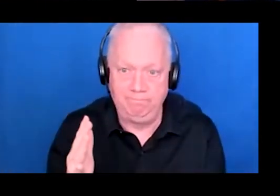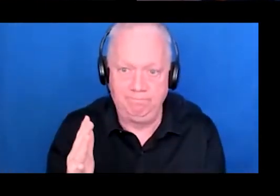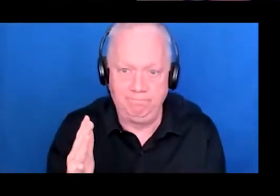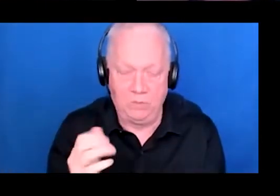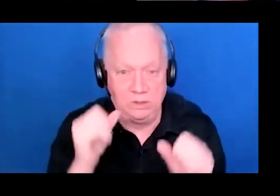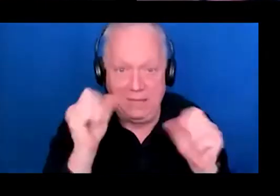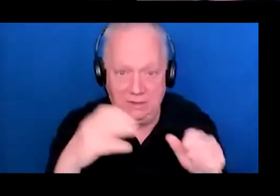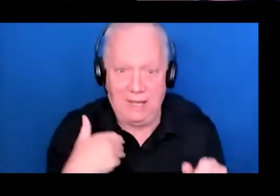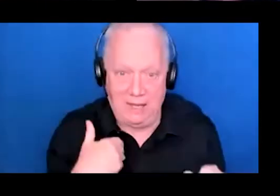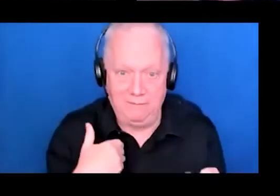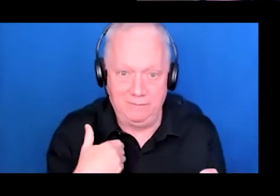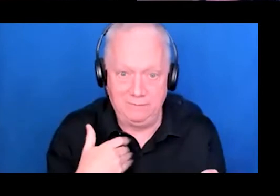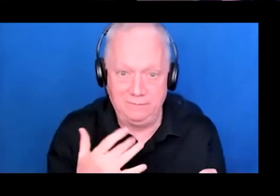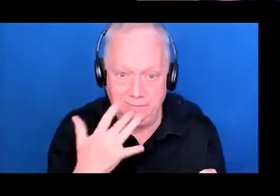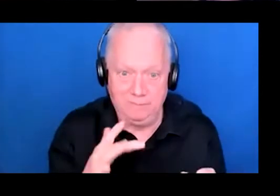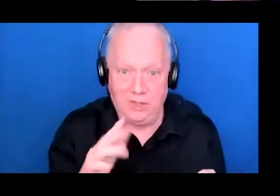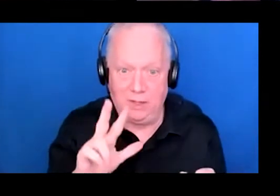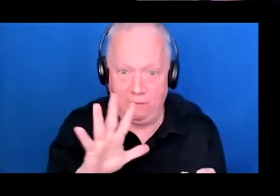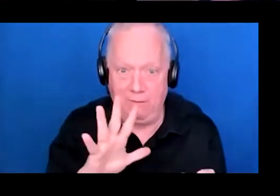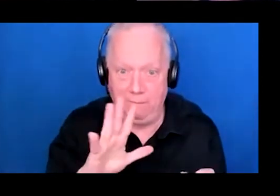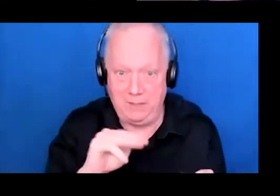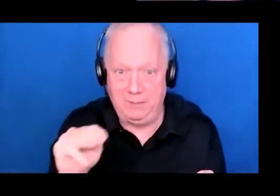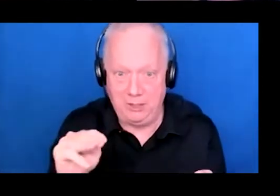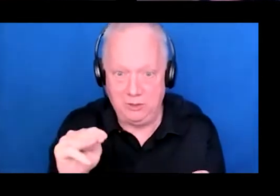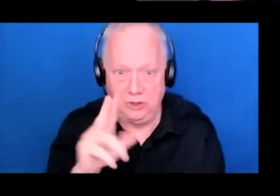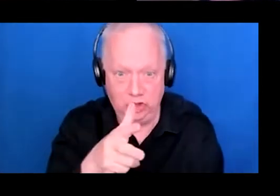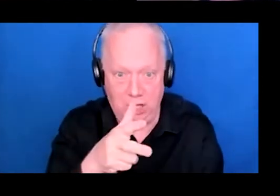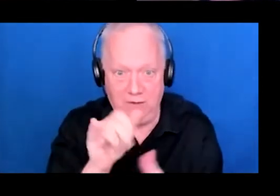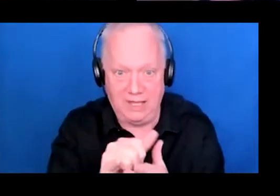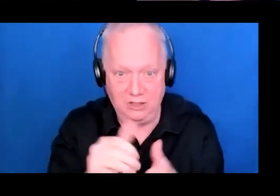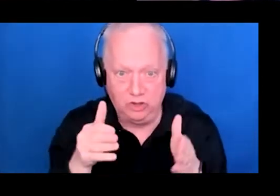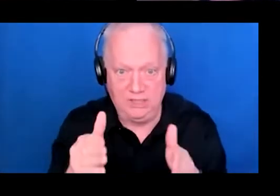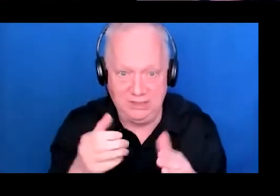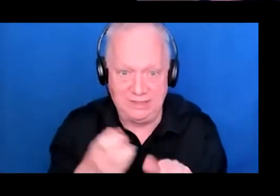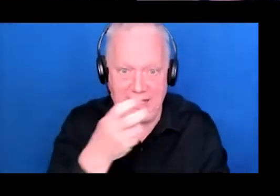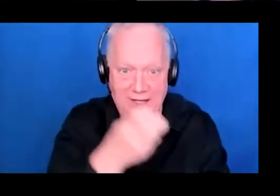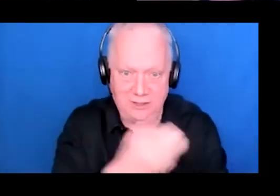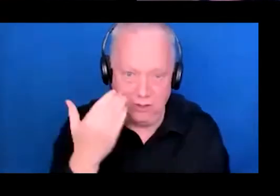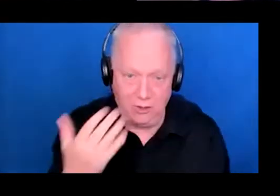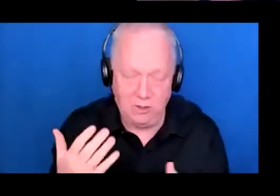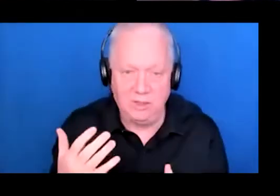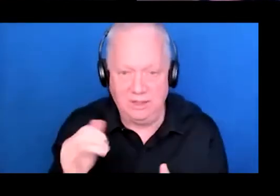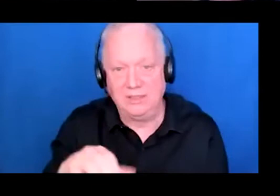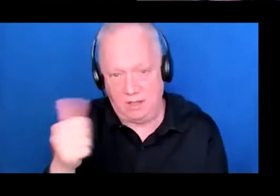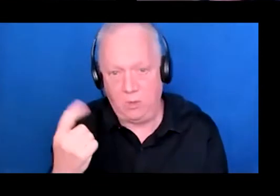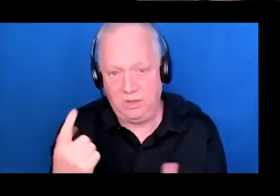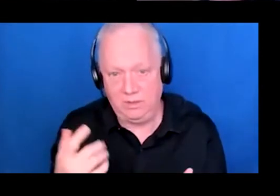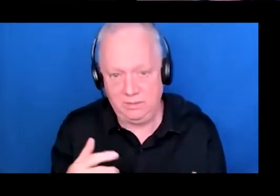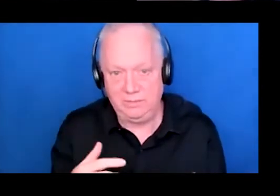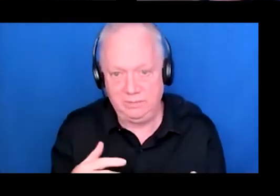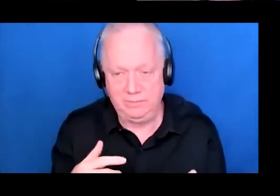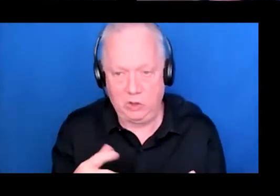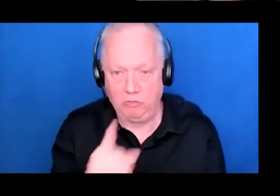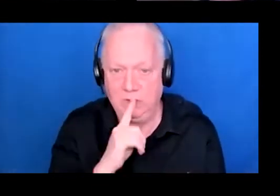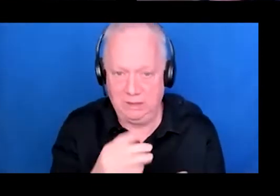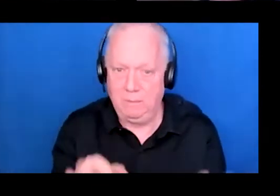was amazing to have at 35 millimeter shot of the street skating, you know. So that's another one that's a